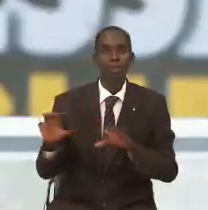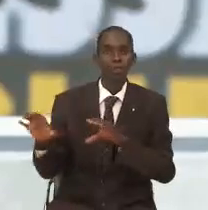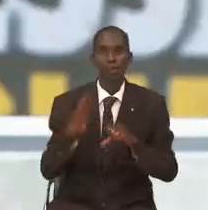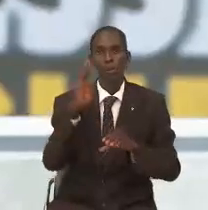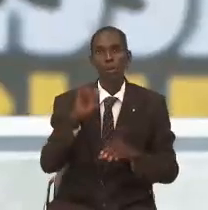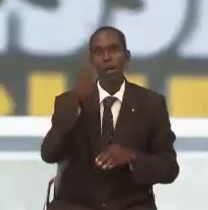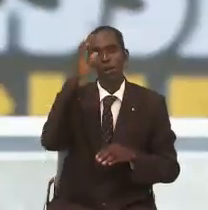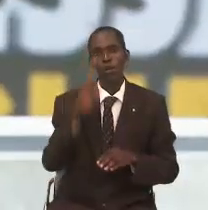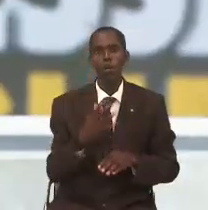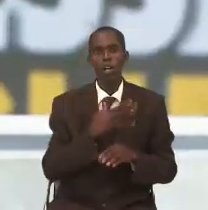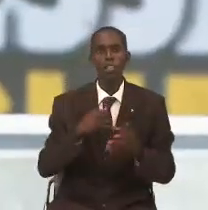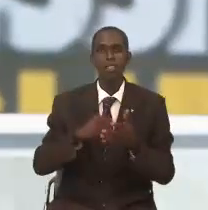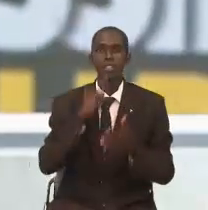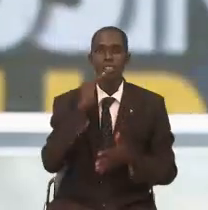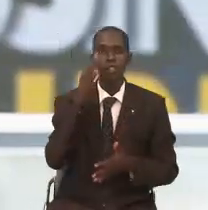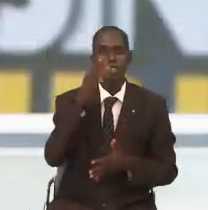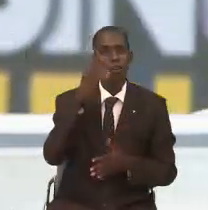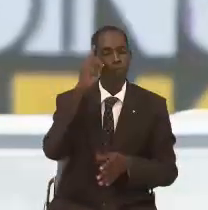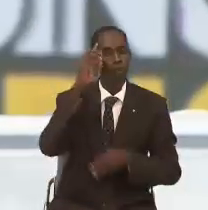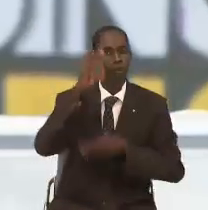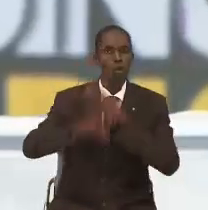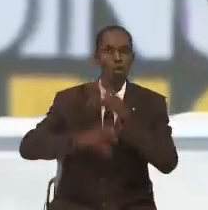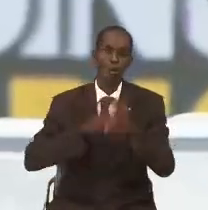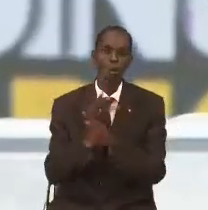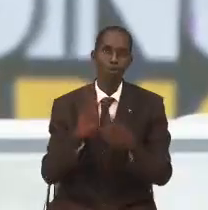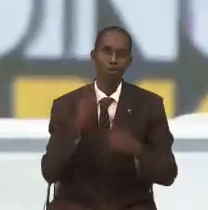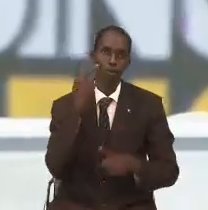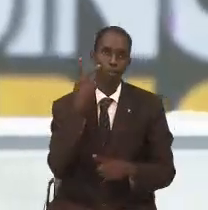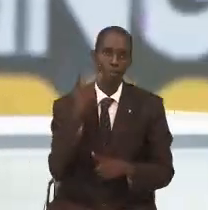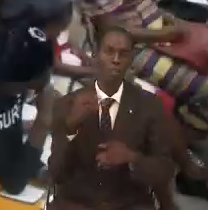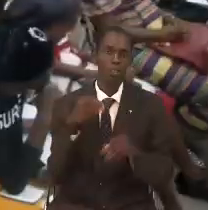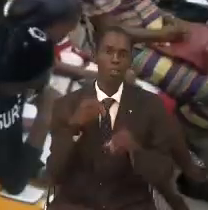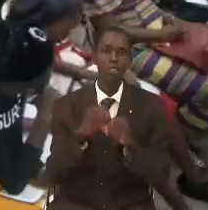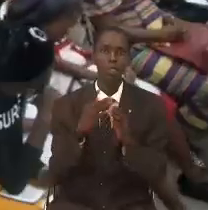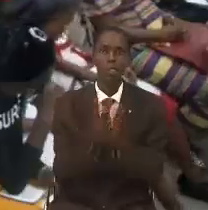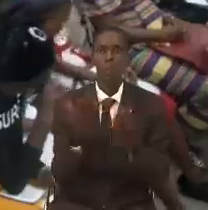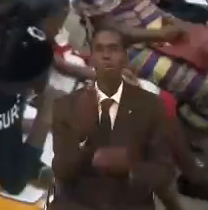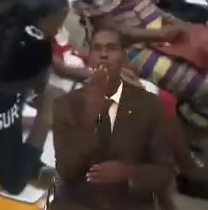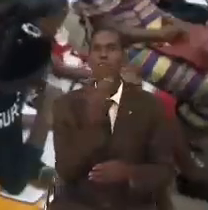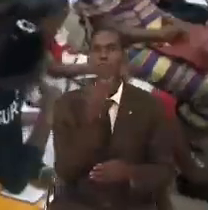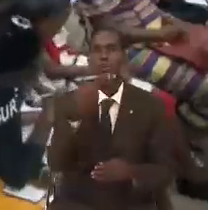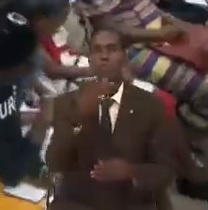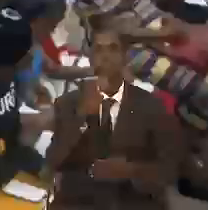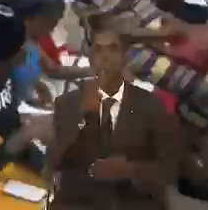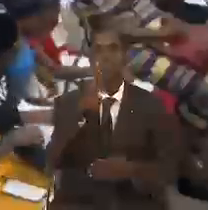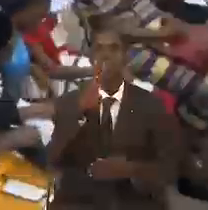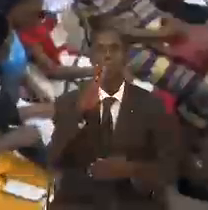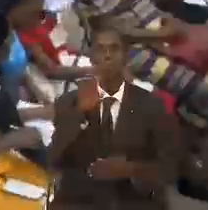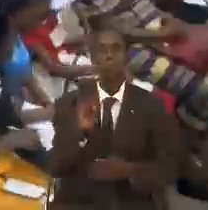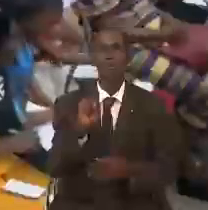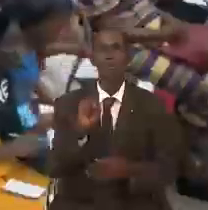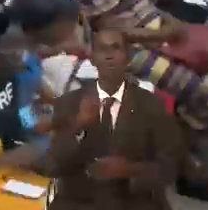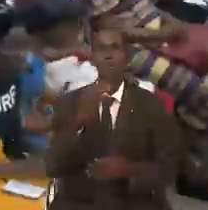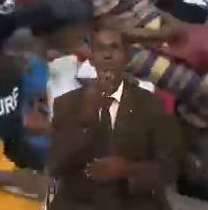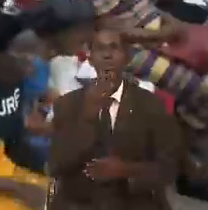there for the world to see. Look at Hebrews chapter 12, verse 14. In Hebrews